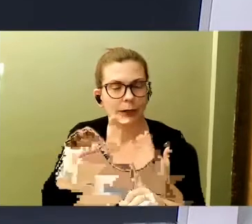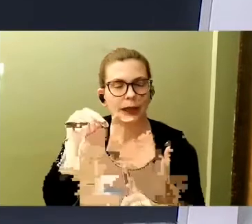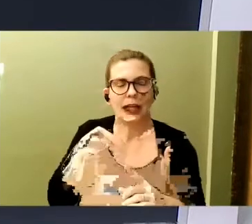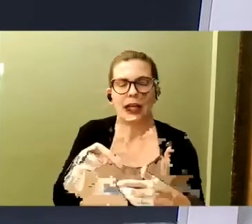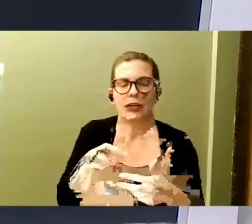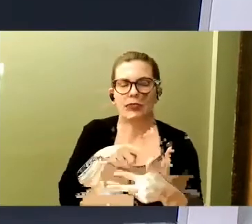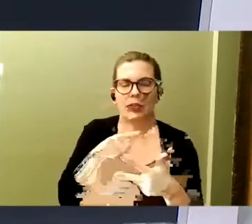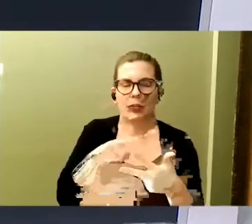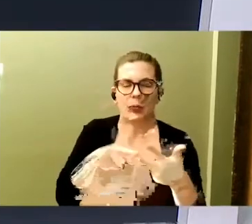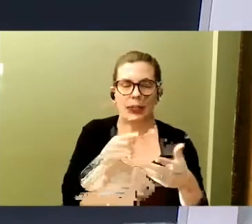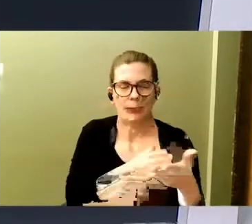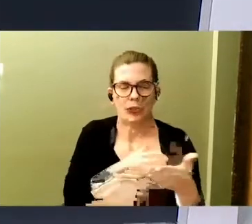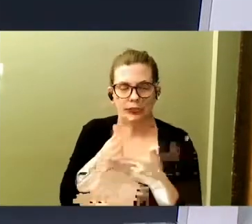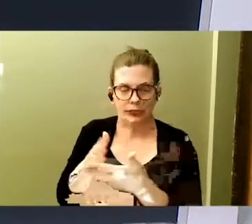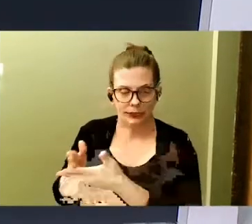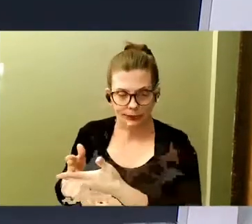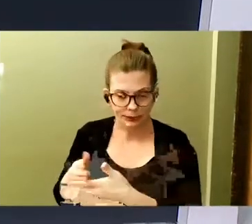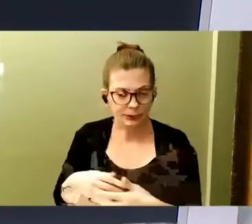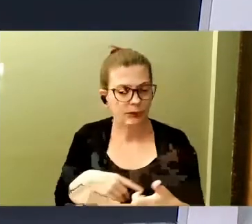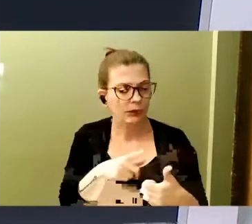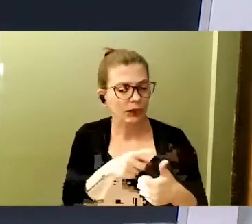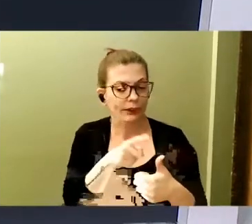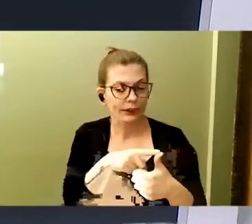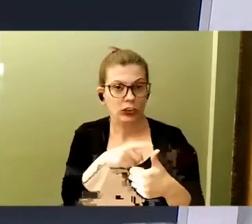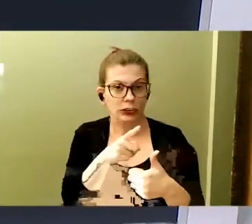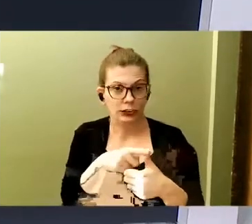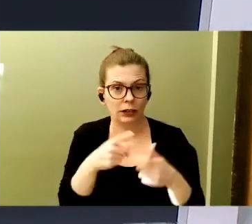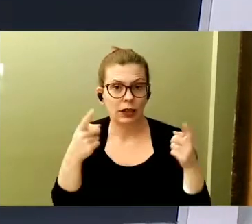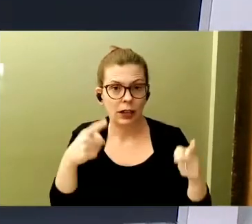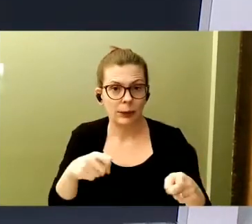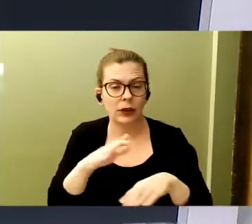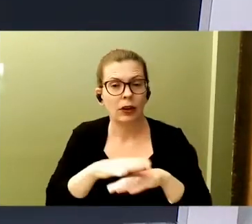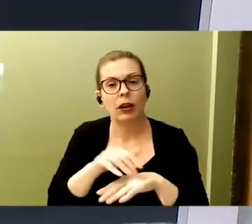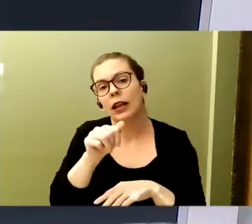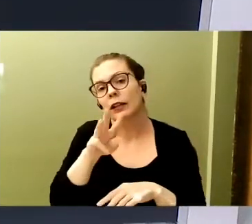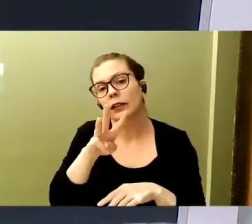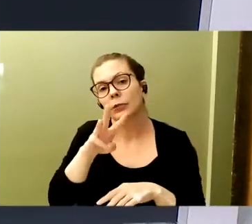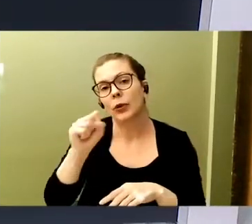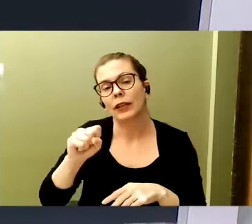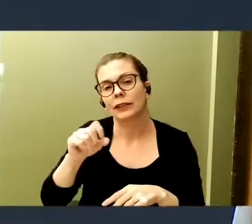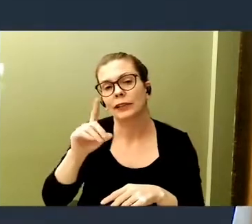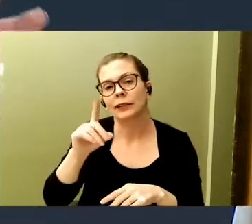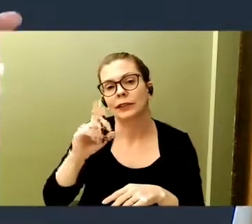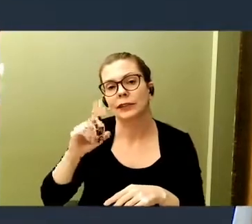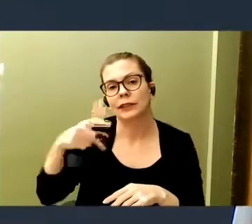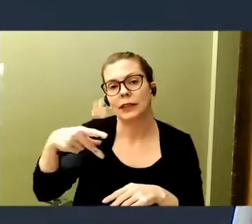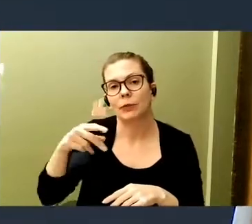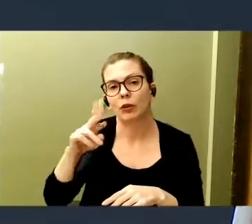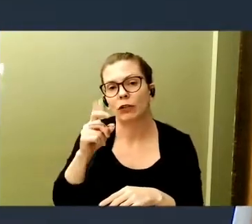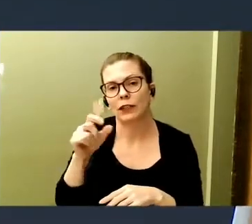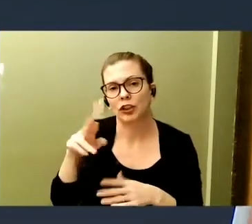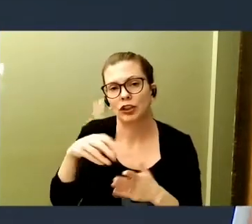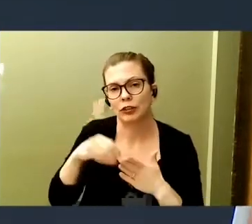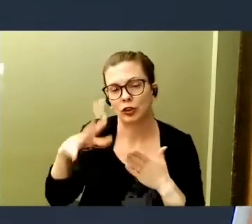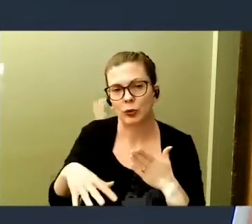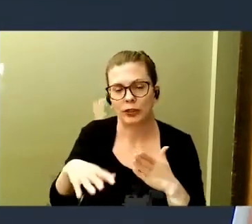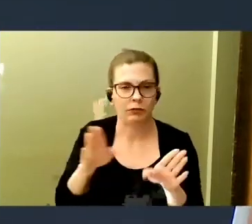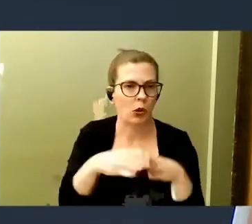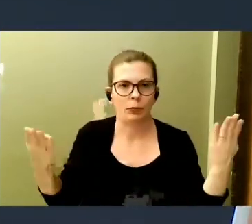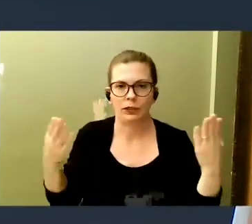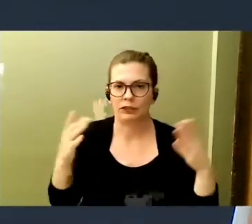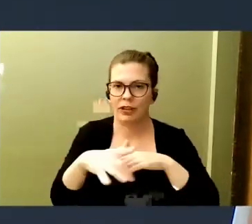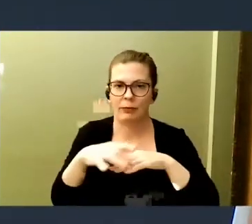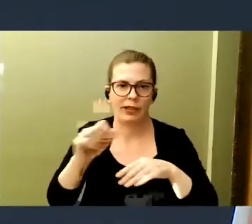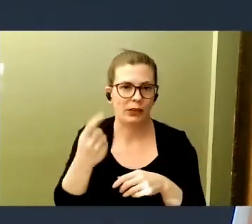components. The first one happening on AWS DeepRacer Student. It's open for everyone. So it has